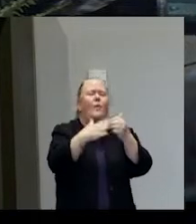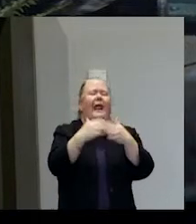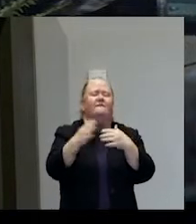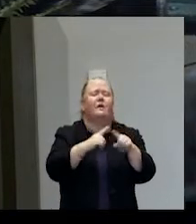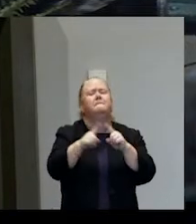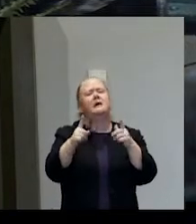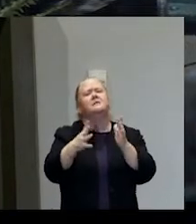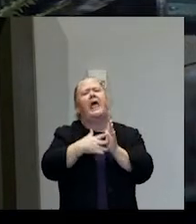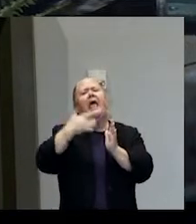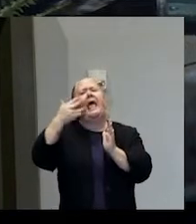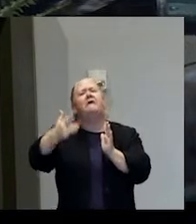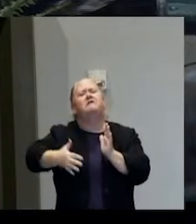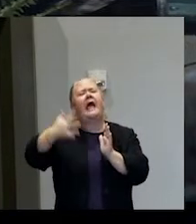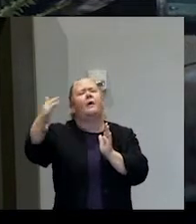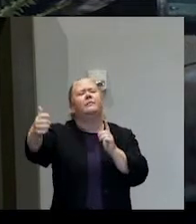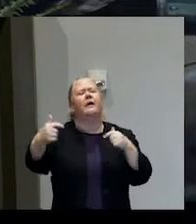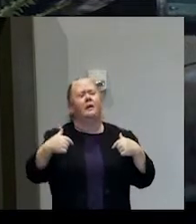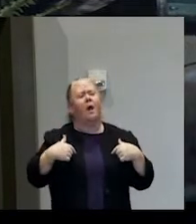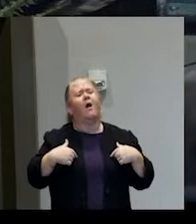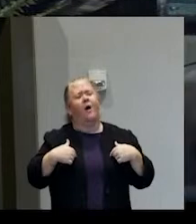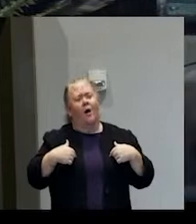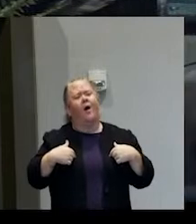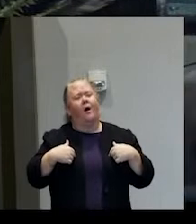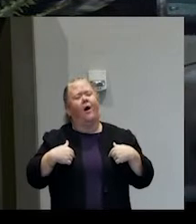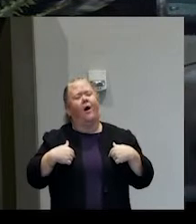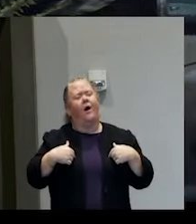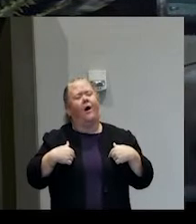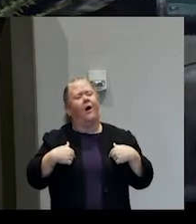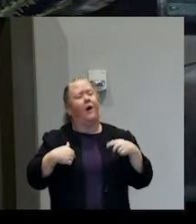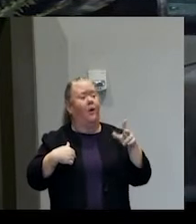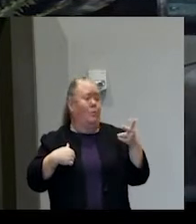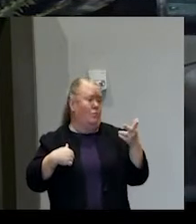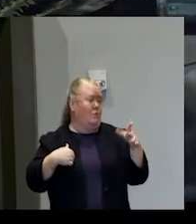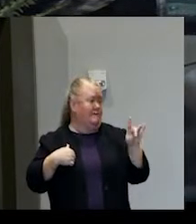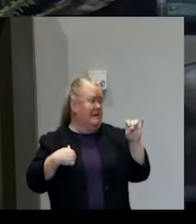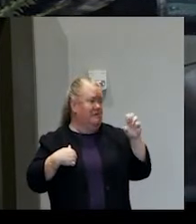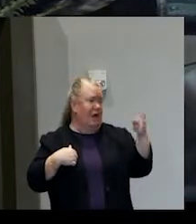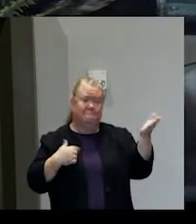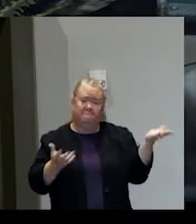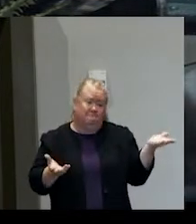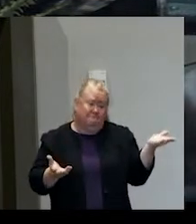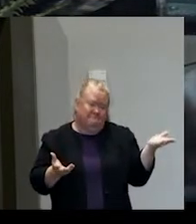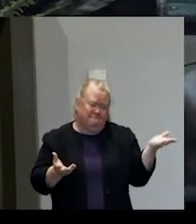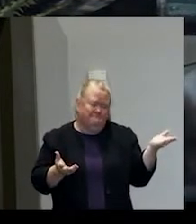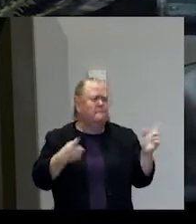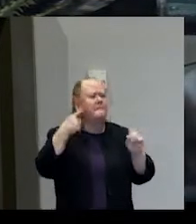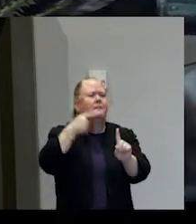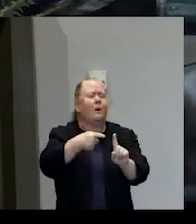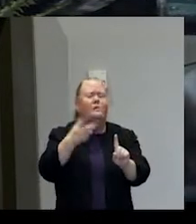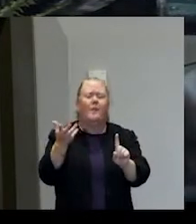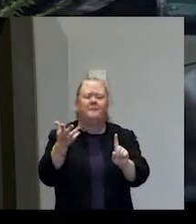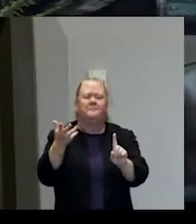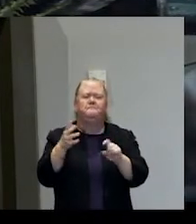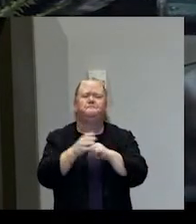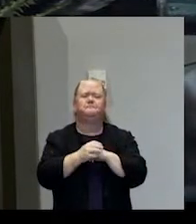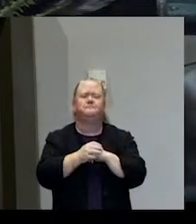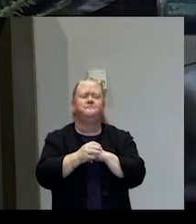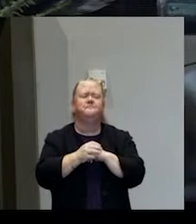every now and then, you get a job from it. But the point of that is